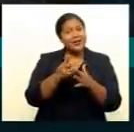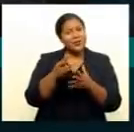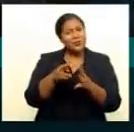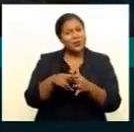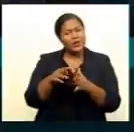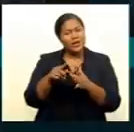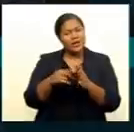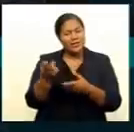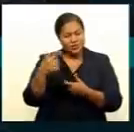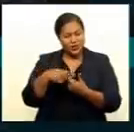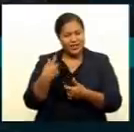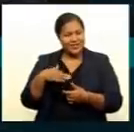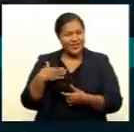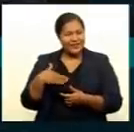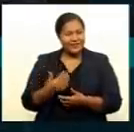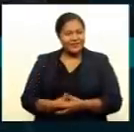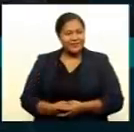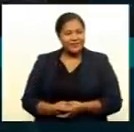now for the details.